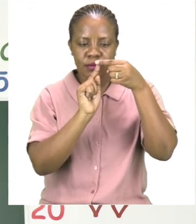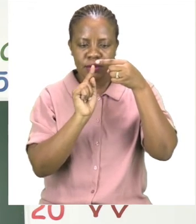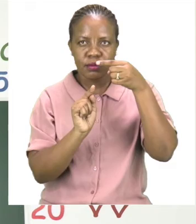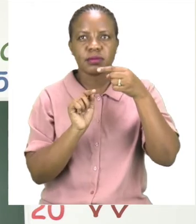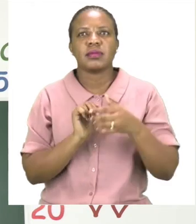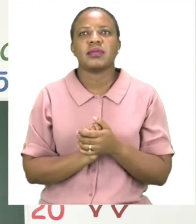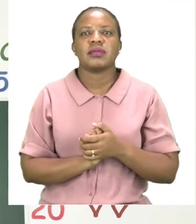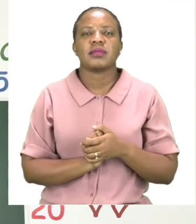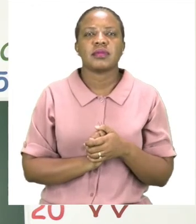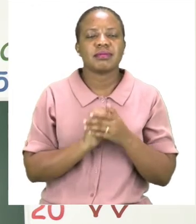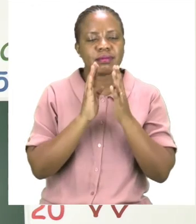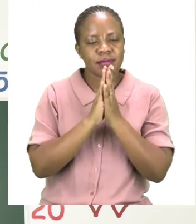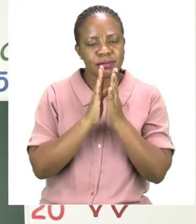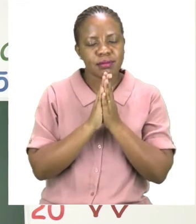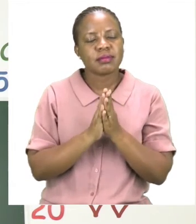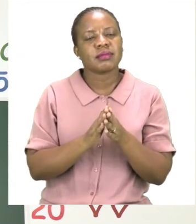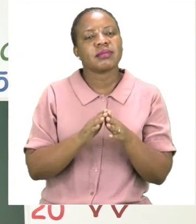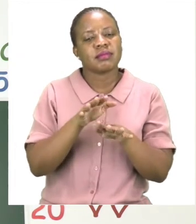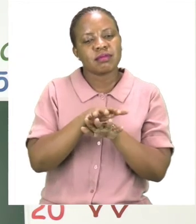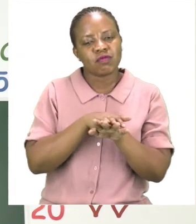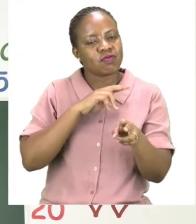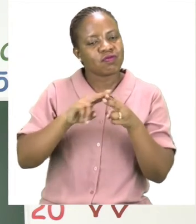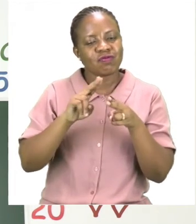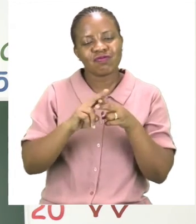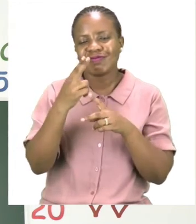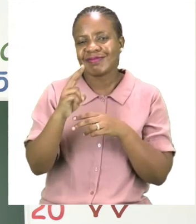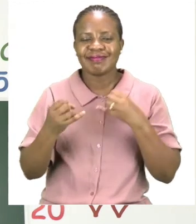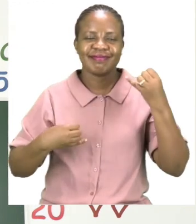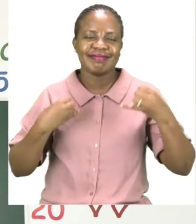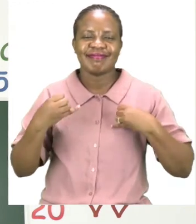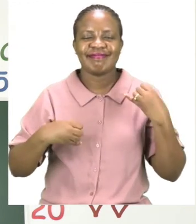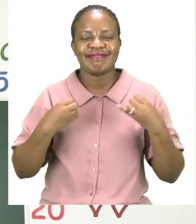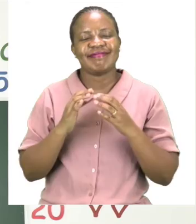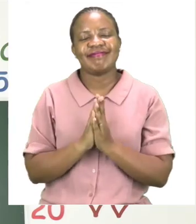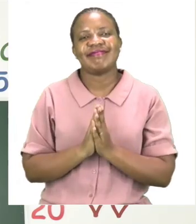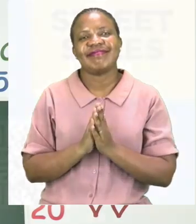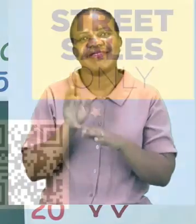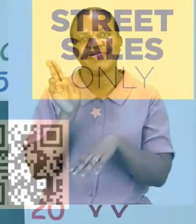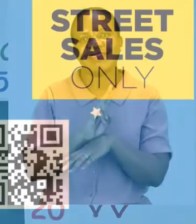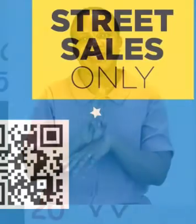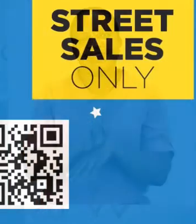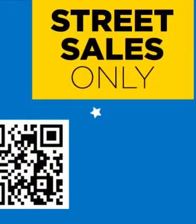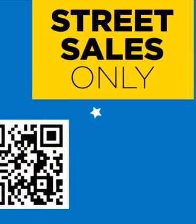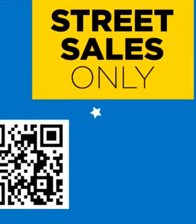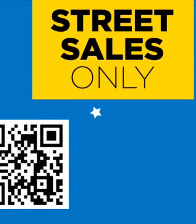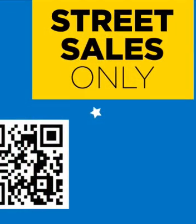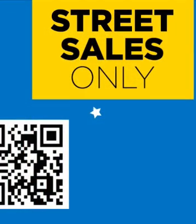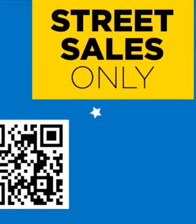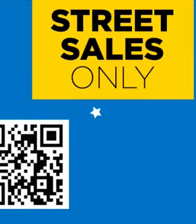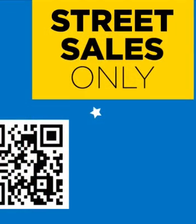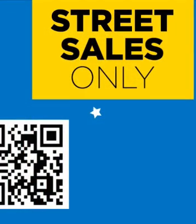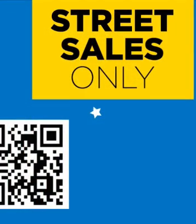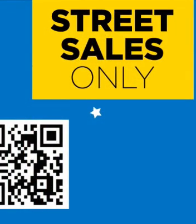remember, take your time and have fun. I will see you after our advert break. Follow us on